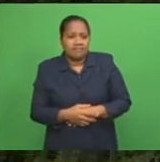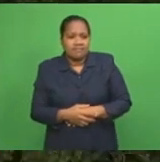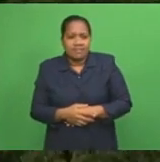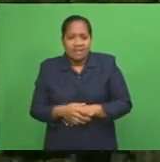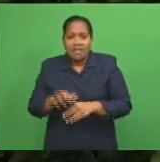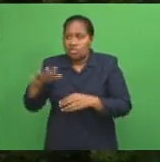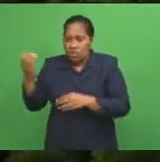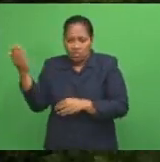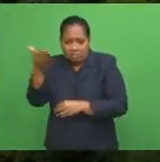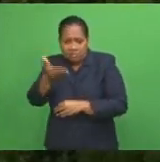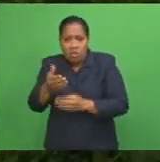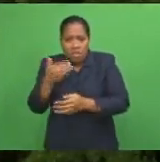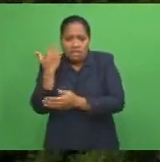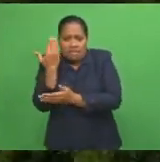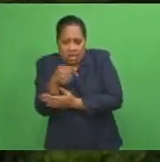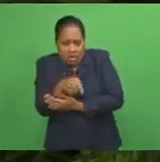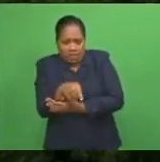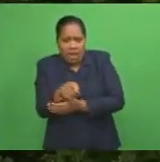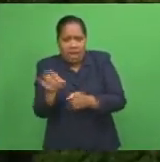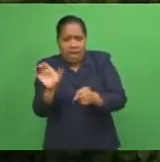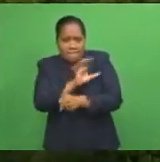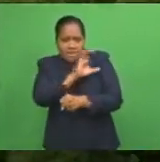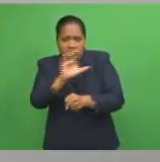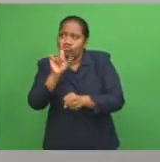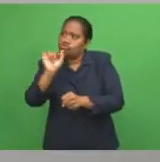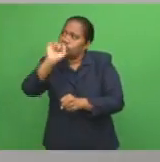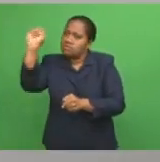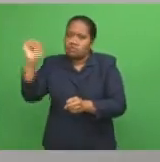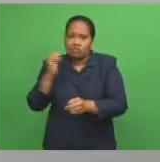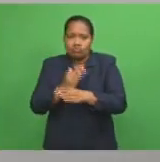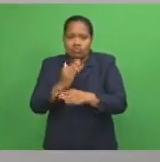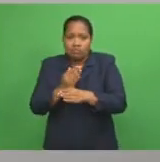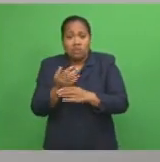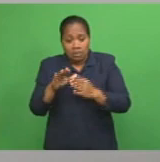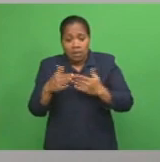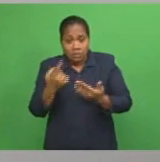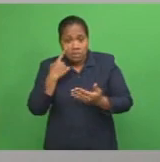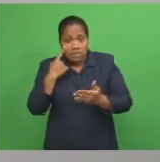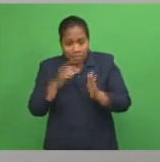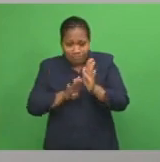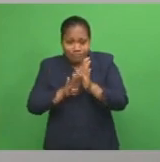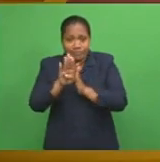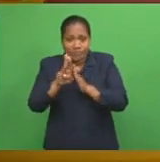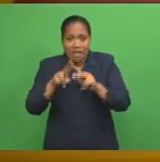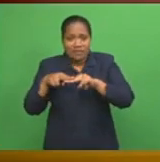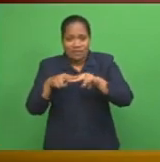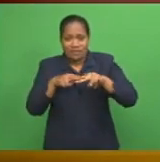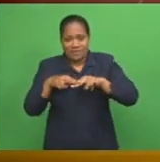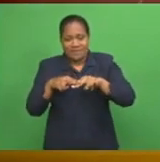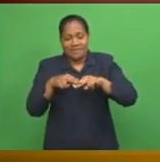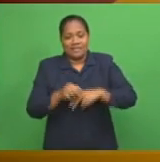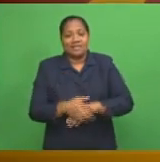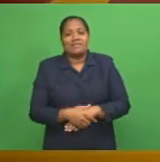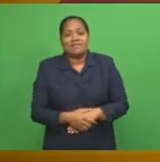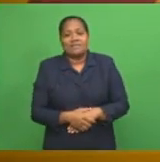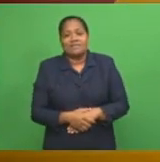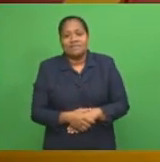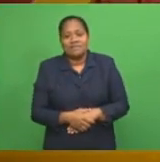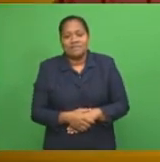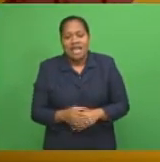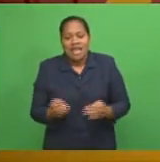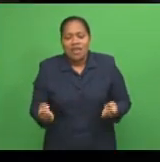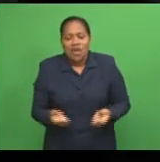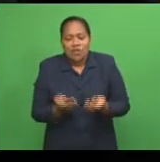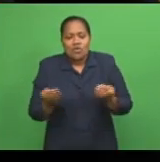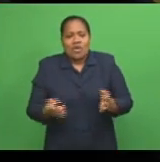like DHL. That product is increasing, which is great for Fiji and Fiji manufacturers. Komin is encouraging SMEs who